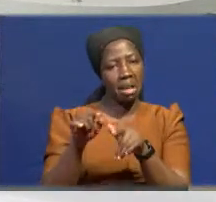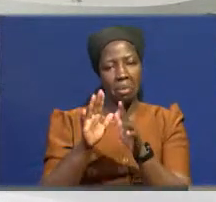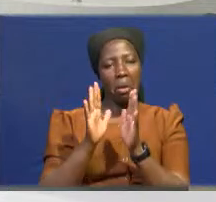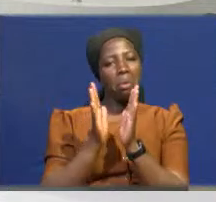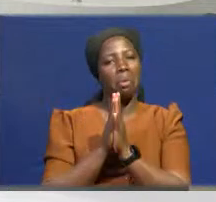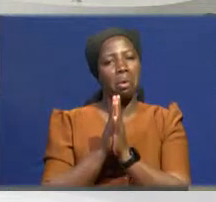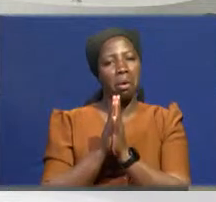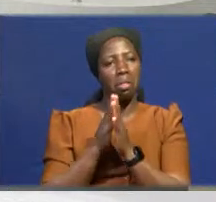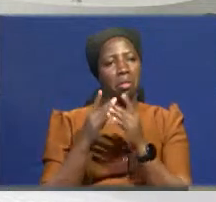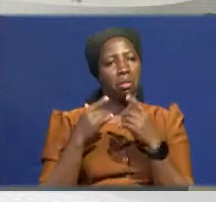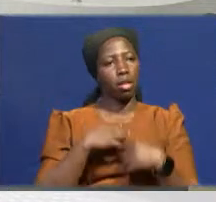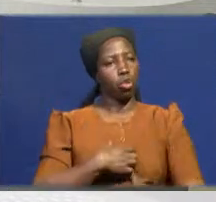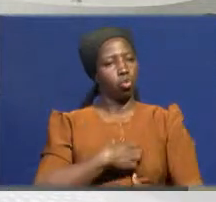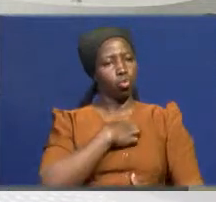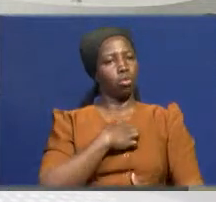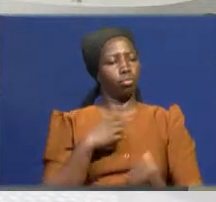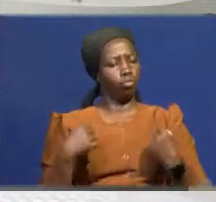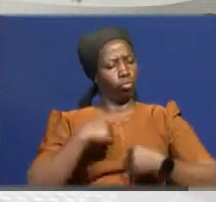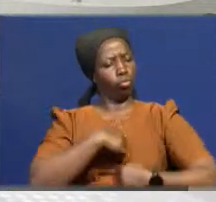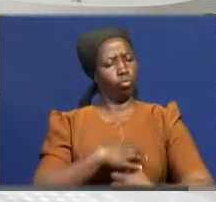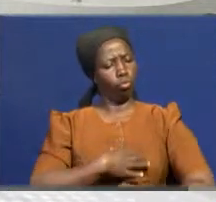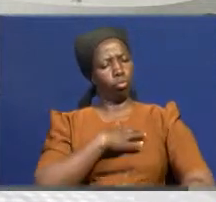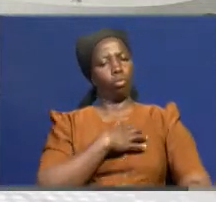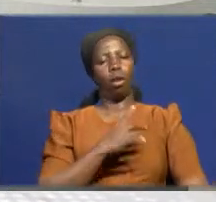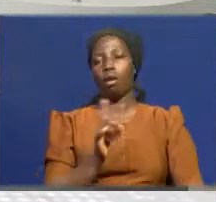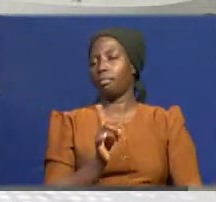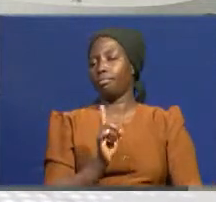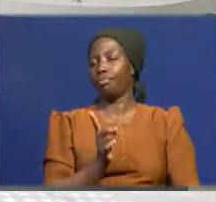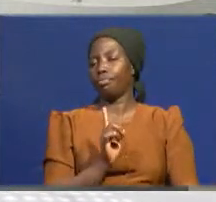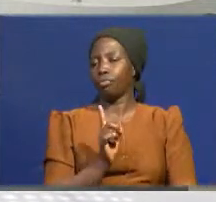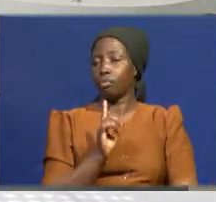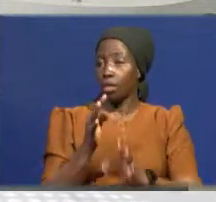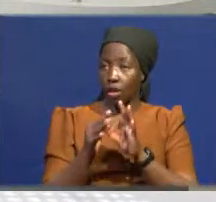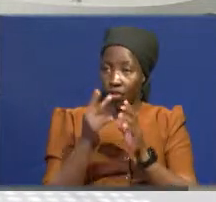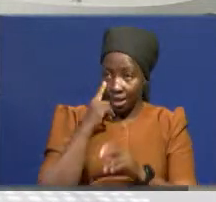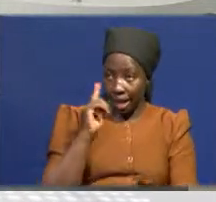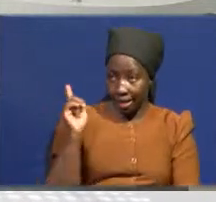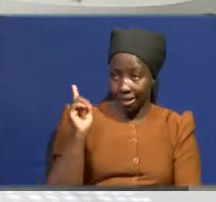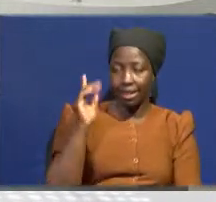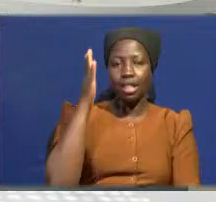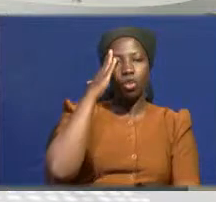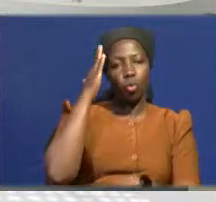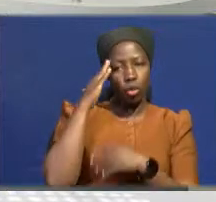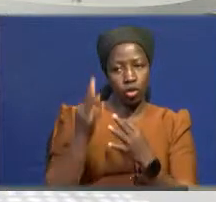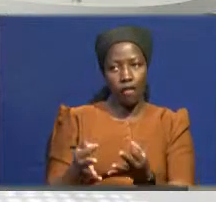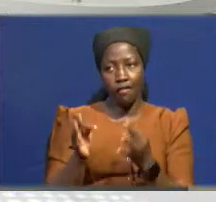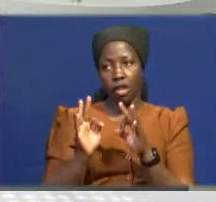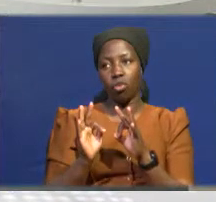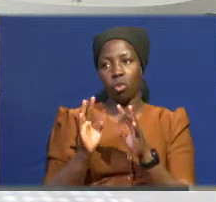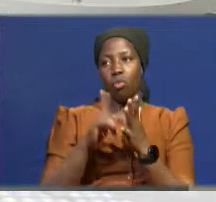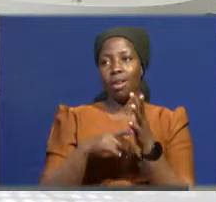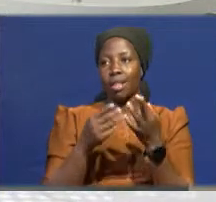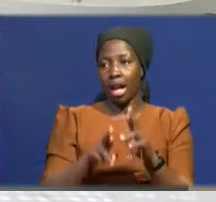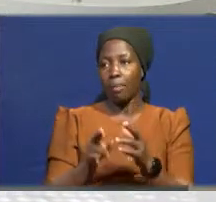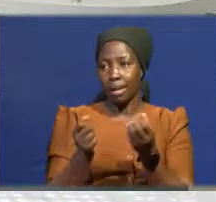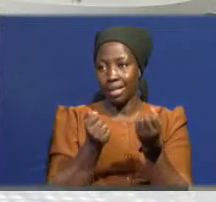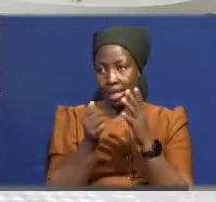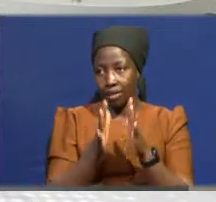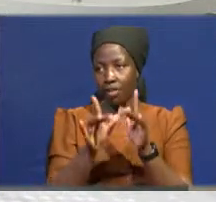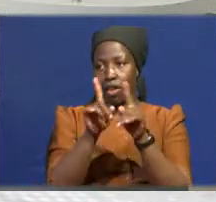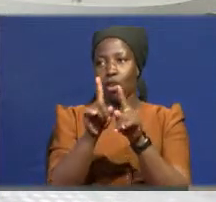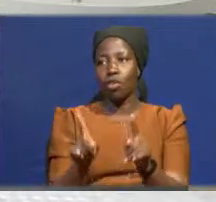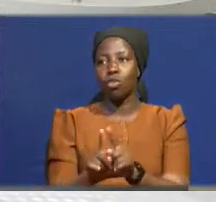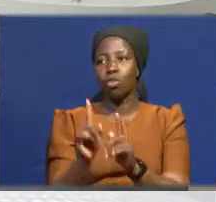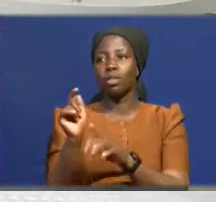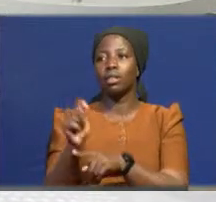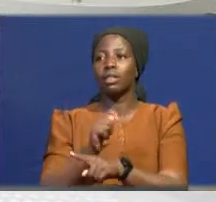you. Only a madman will go to yes. If he sees this, he knows he's official. Yeah. Now what happens is that the drivers are also trained. should